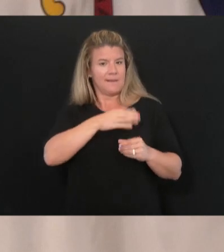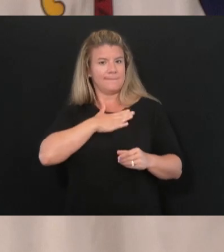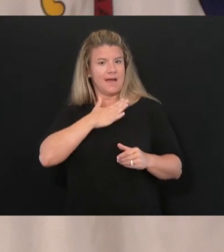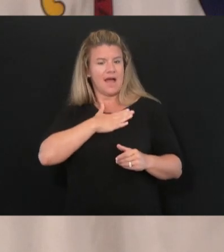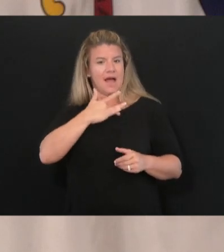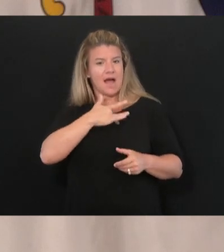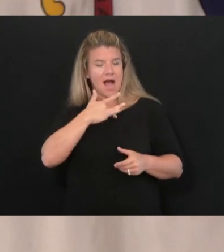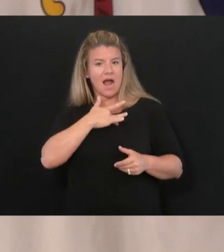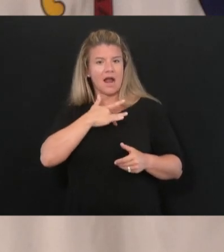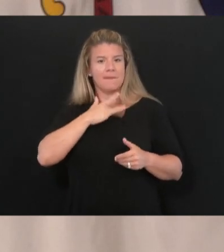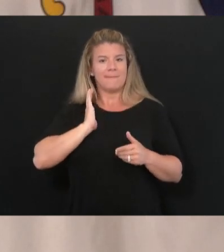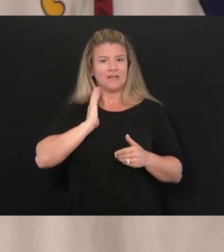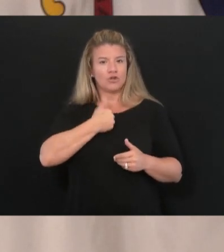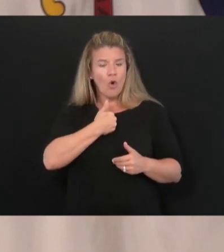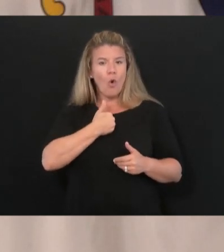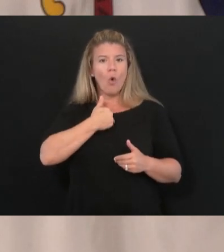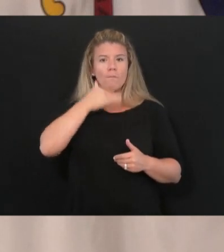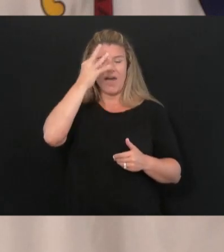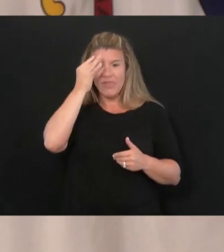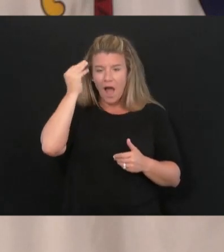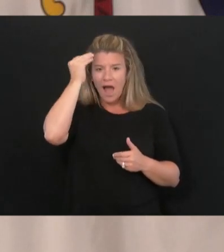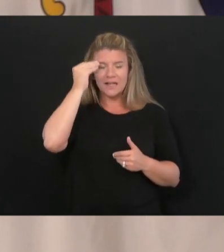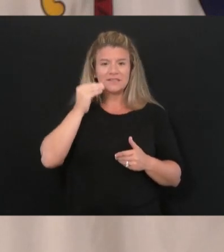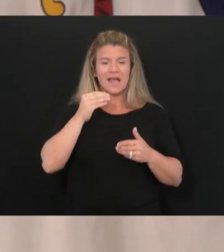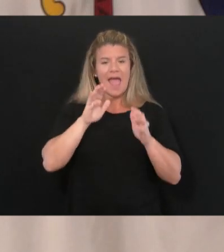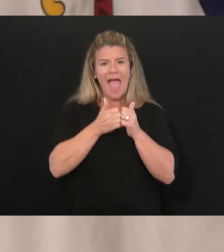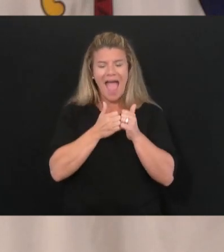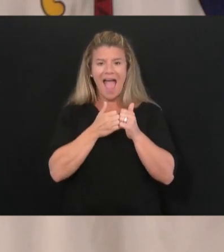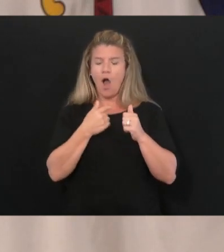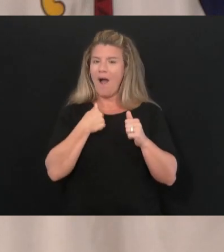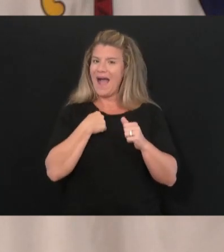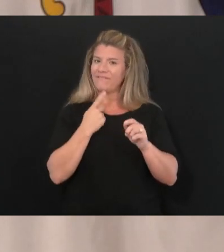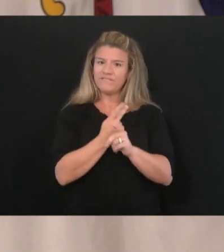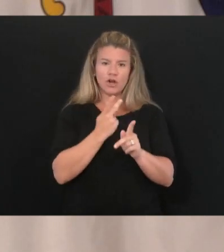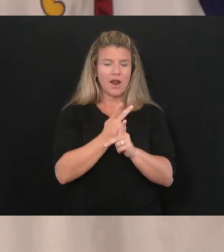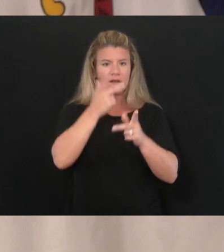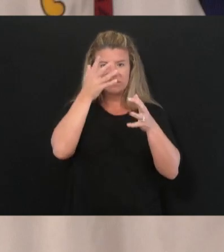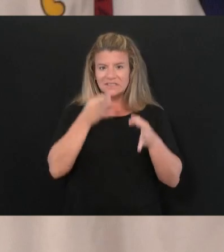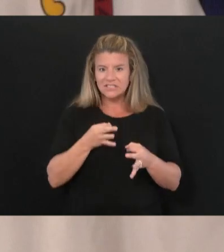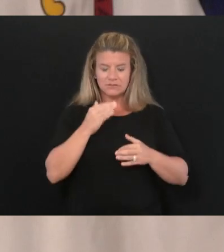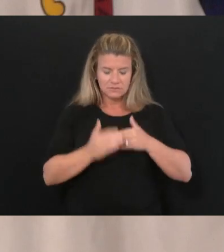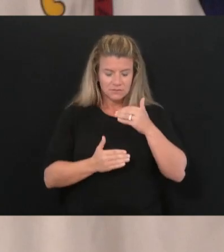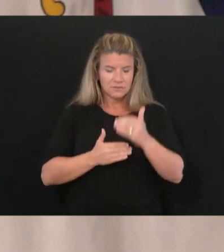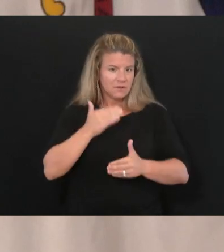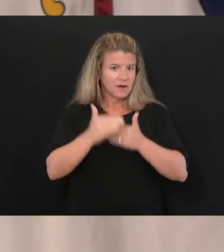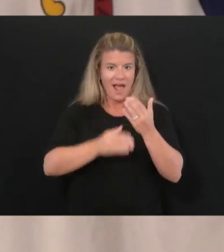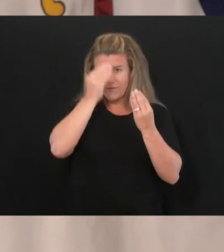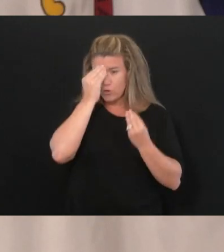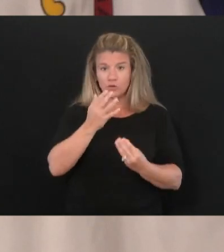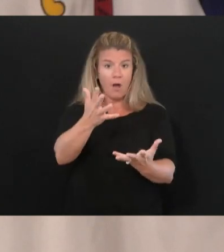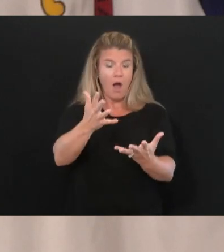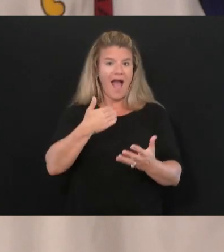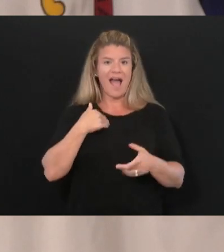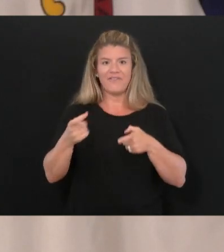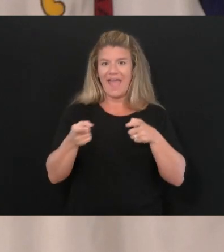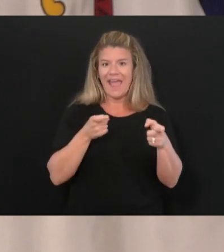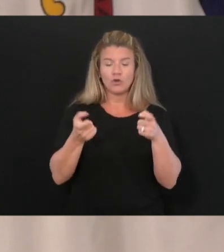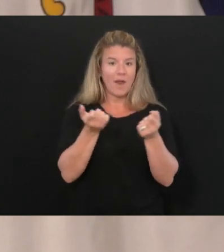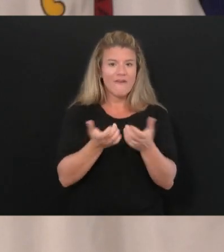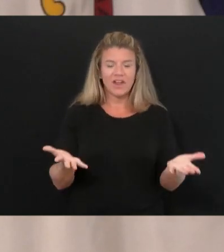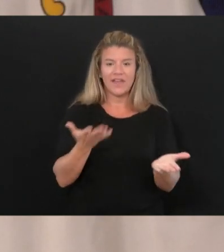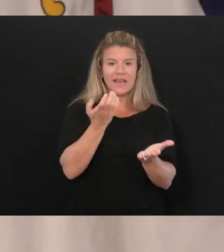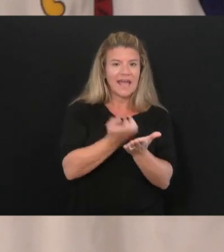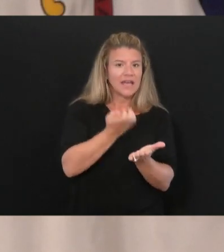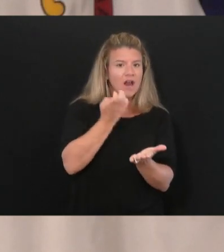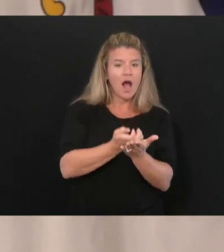my thought process, how I went about all the decision making, how I handled the economic